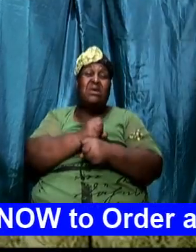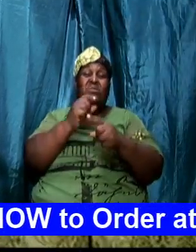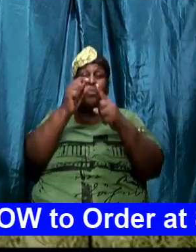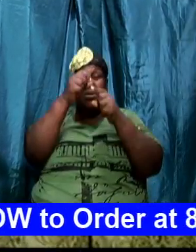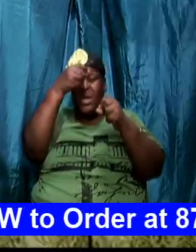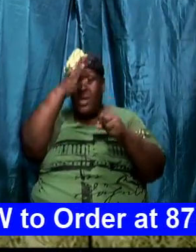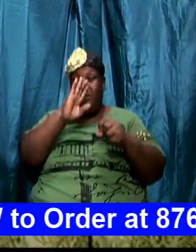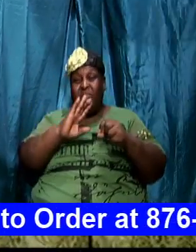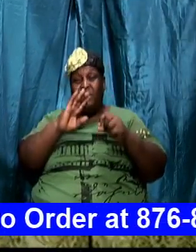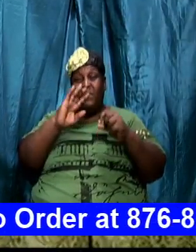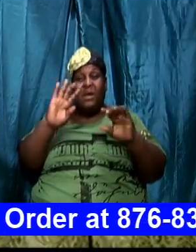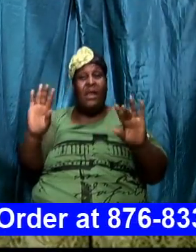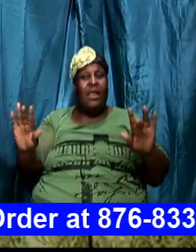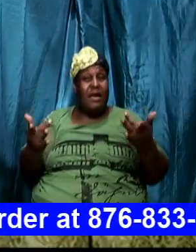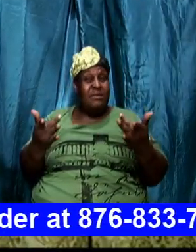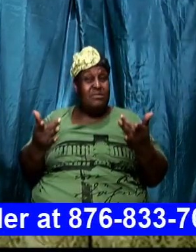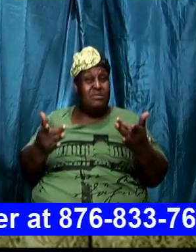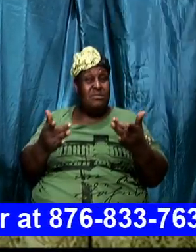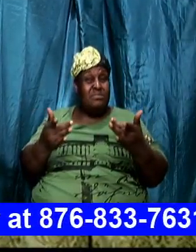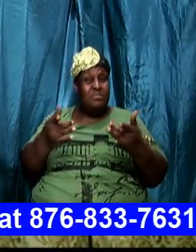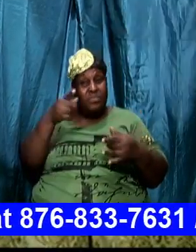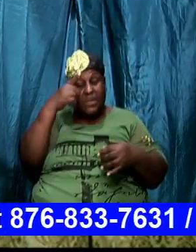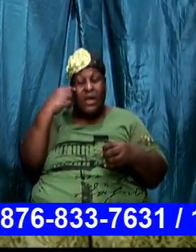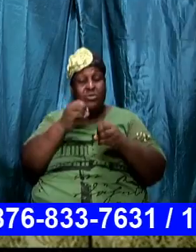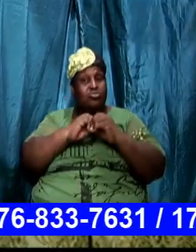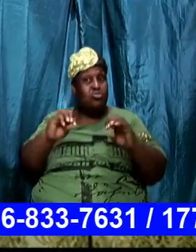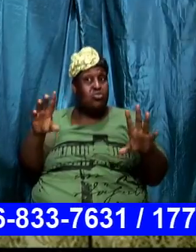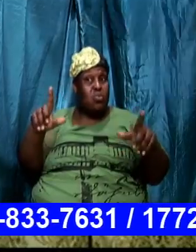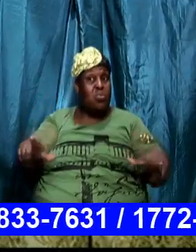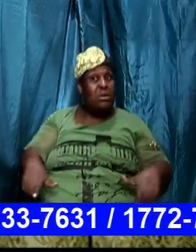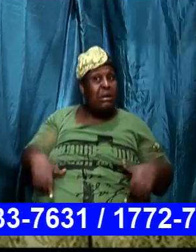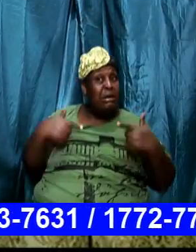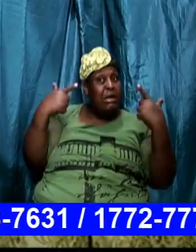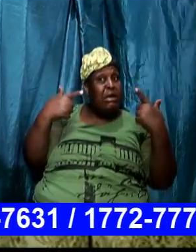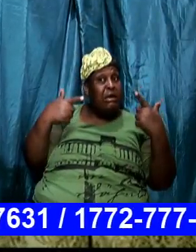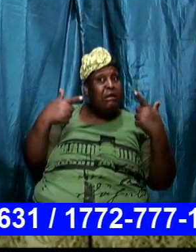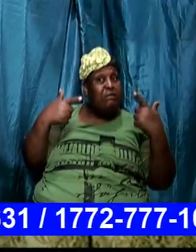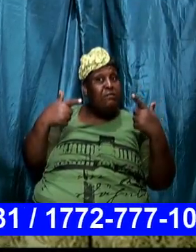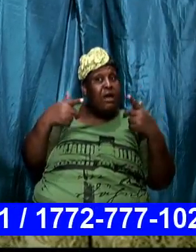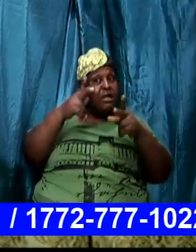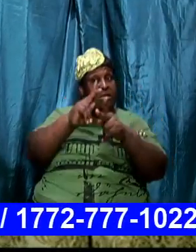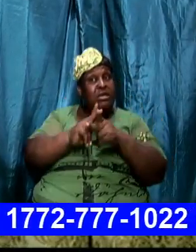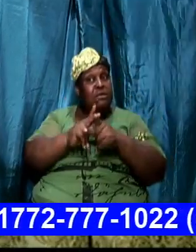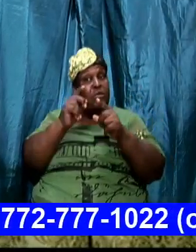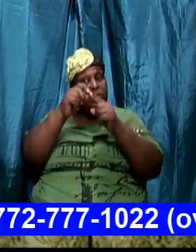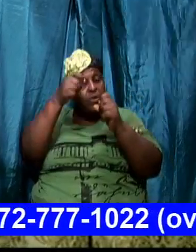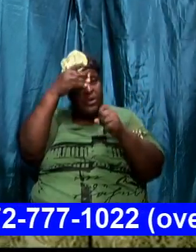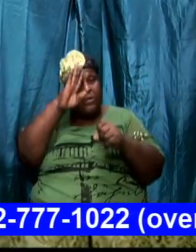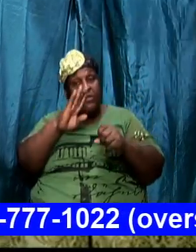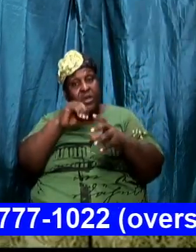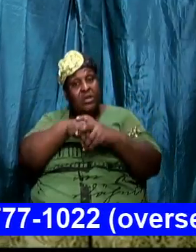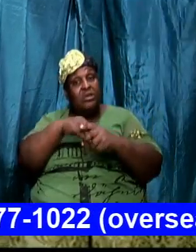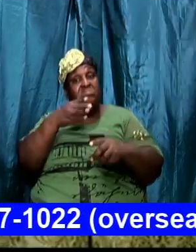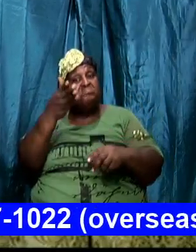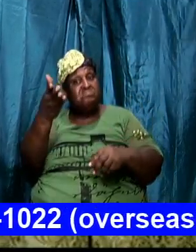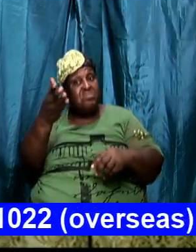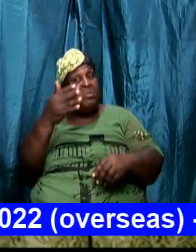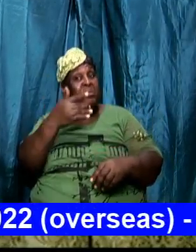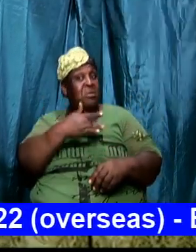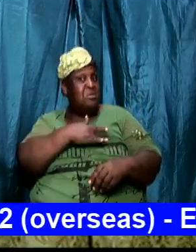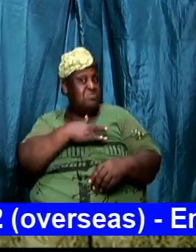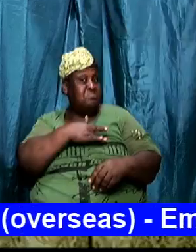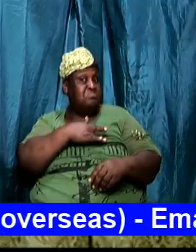don't live it, they just don't apply it to their lives. And it is